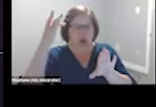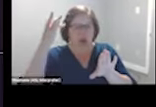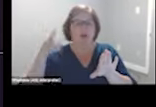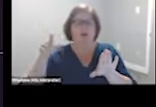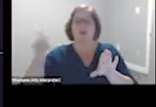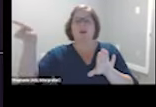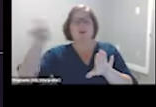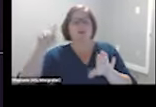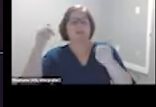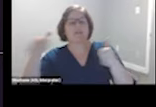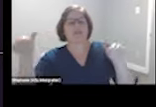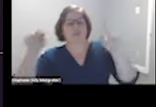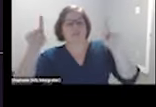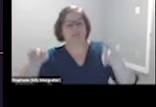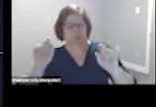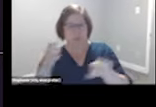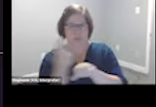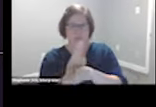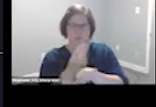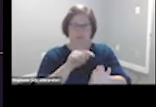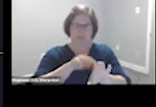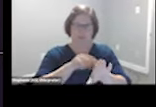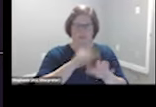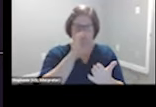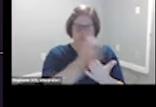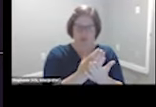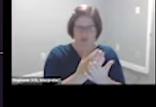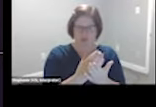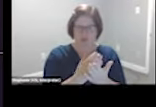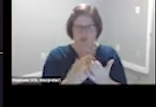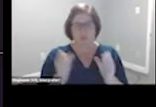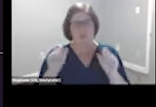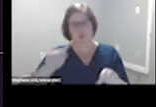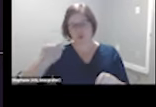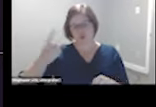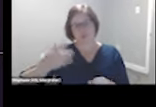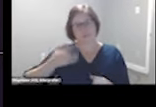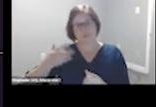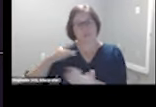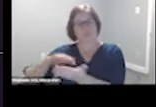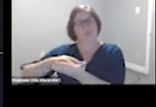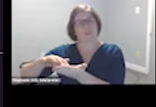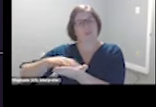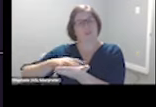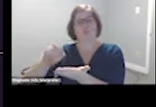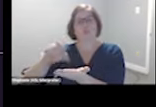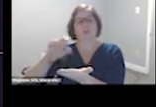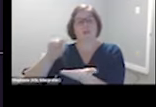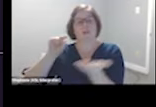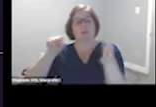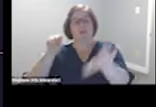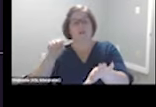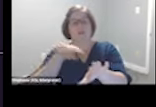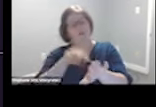to use this image in whatever way they want to. They can either just feel one side and just use the tactile. They can flip the model over and